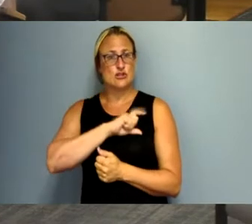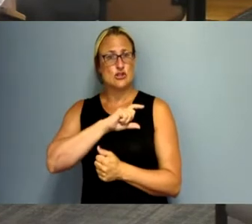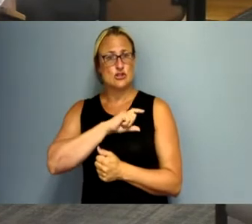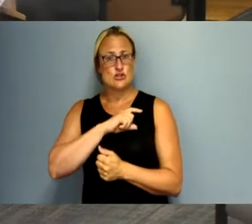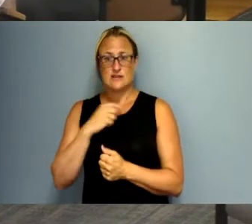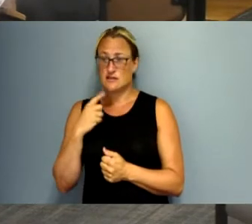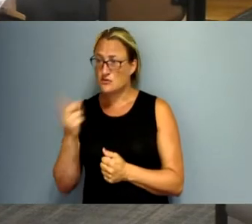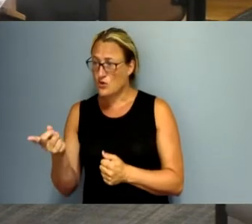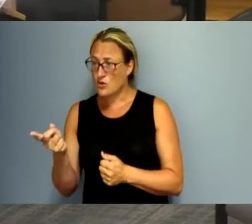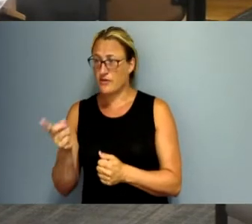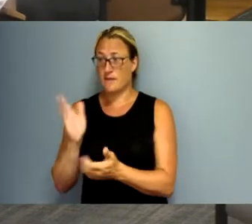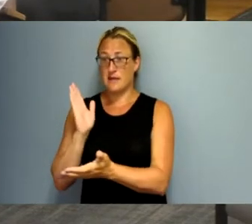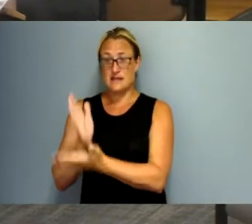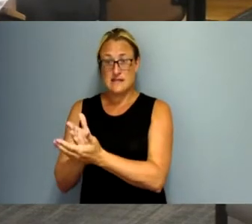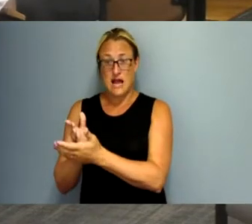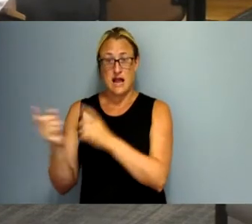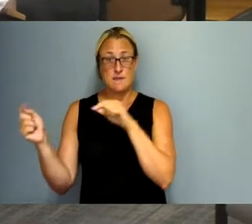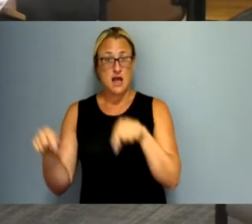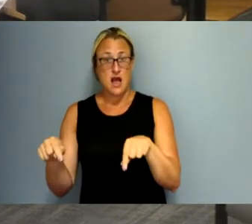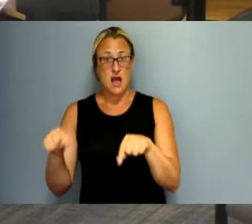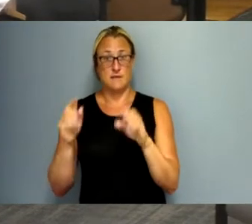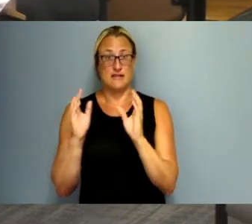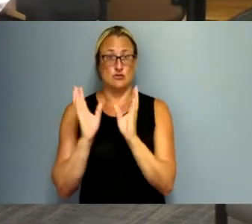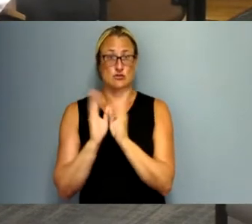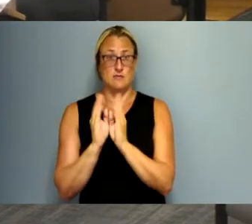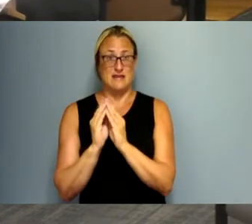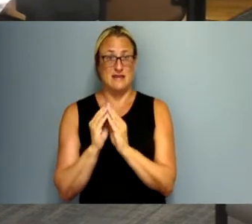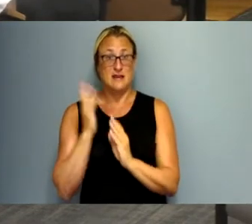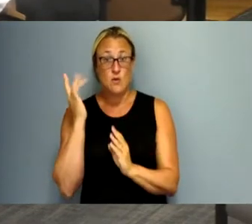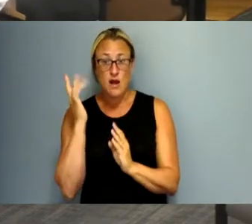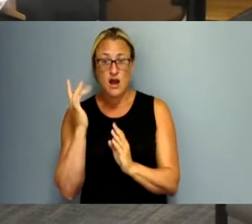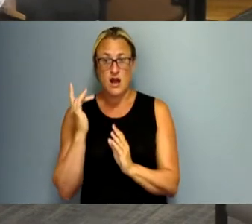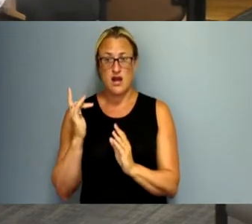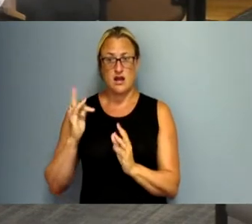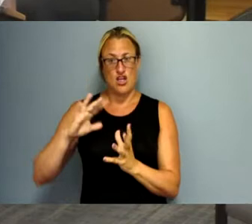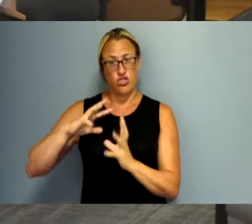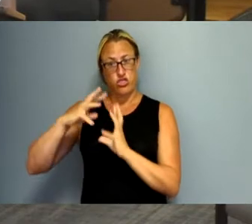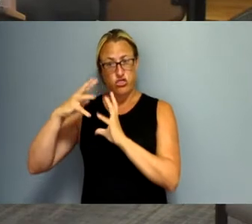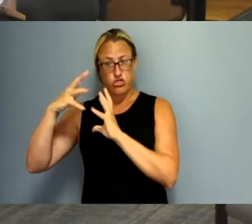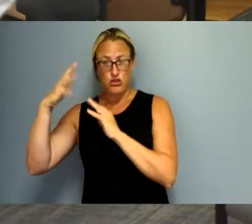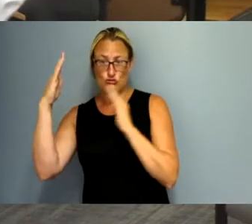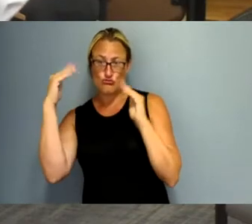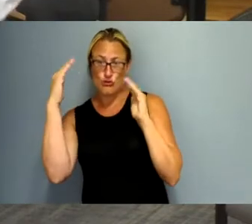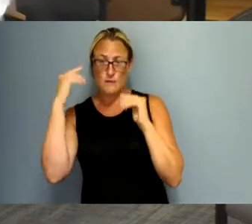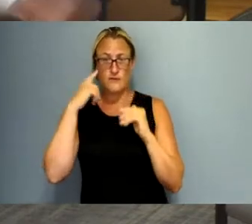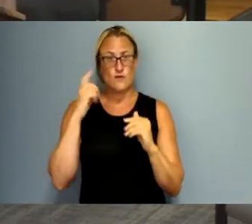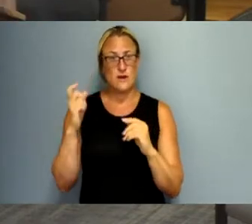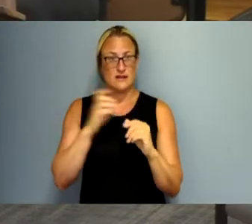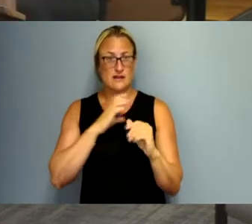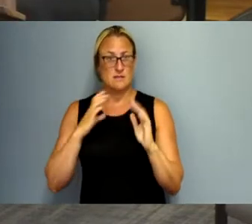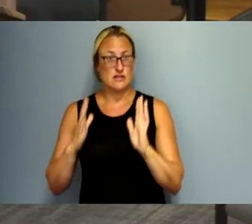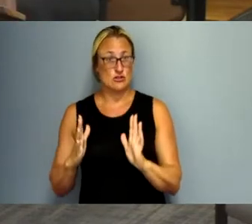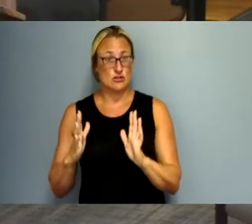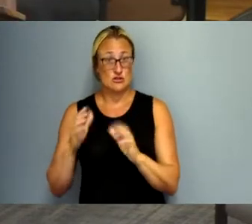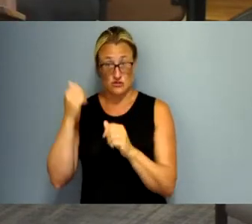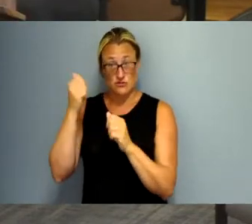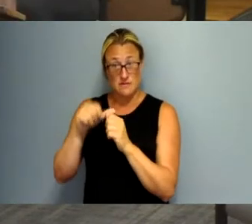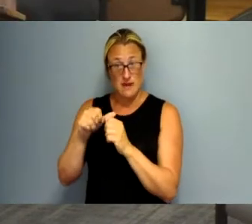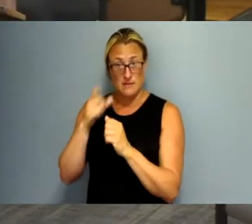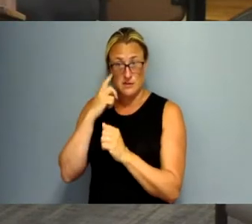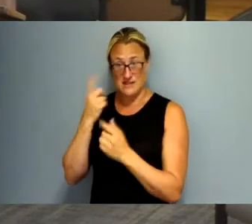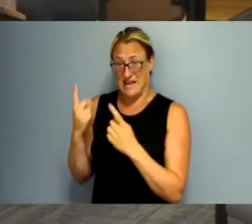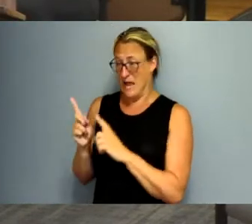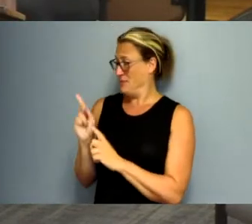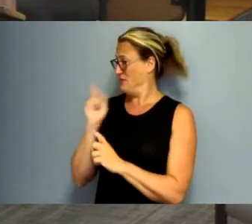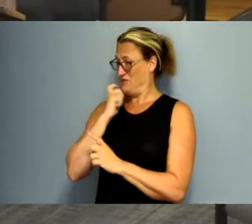coming to any more meetings because they were stirring up trouble for the commissioners. You probably remember that it occurred right there. That's